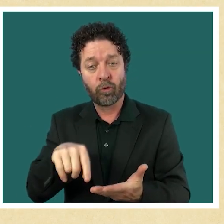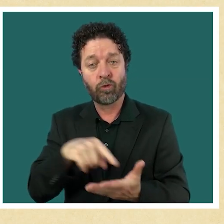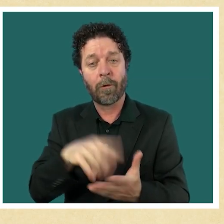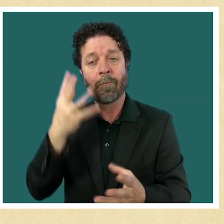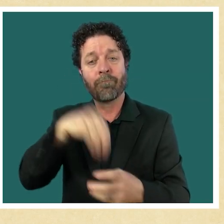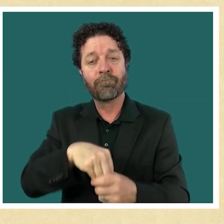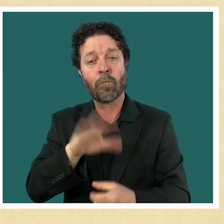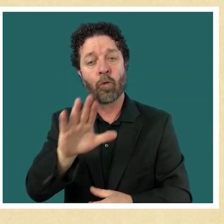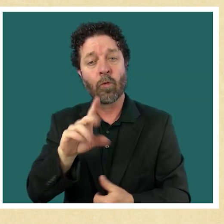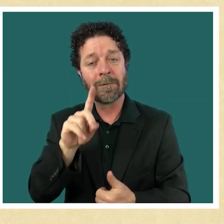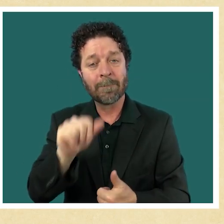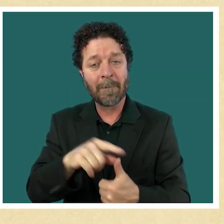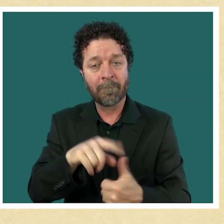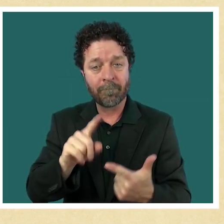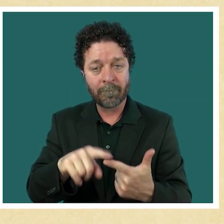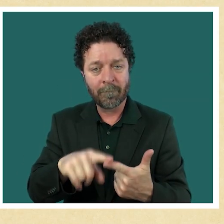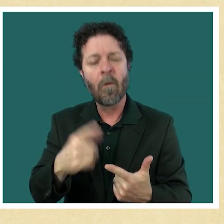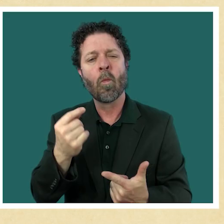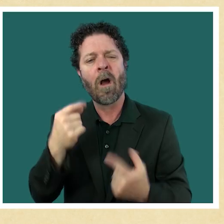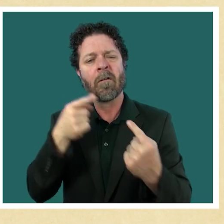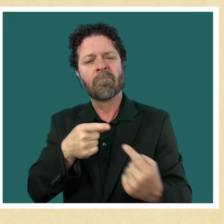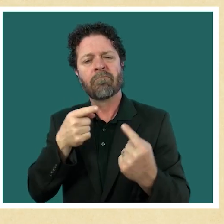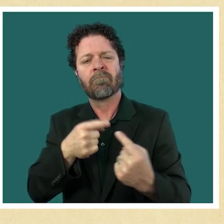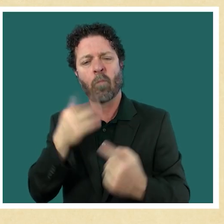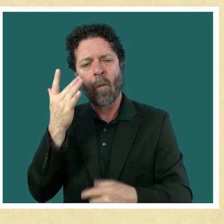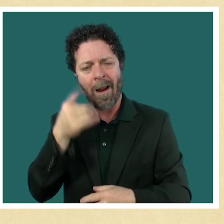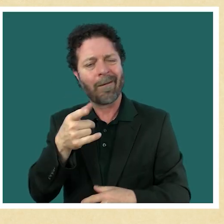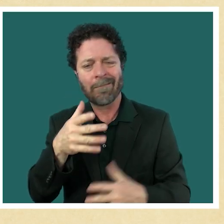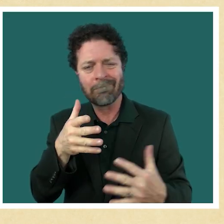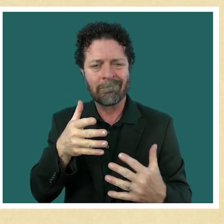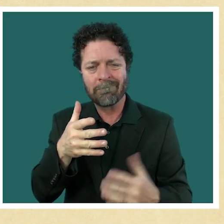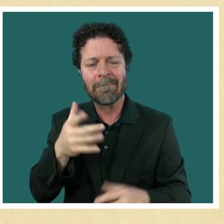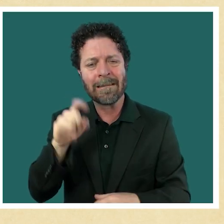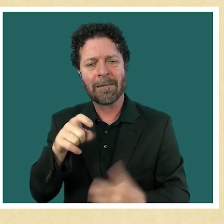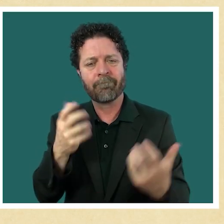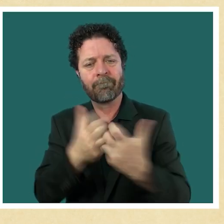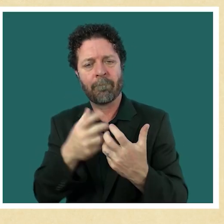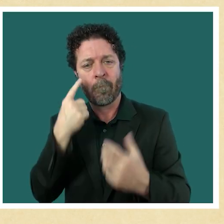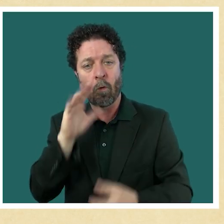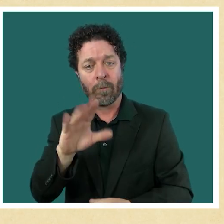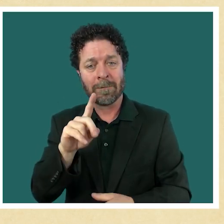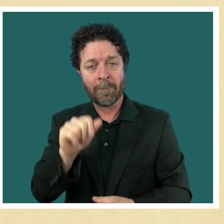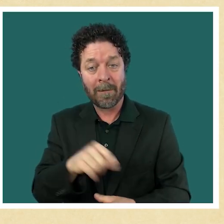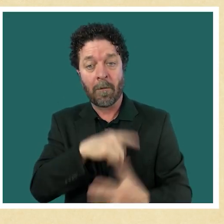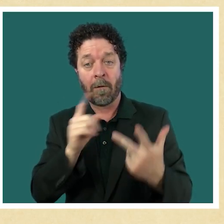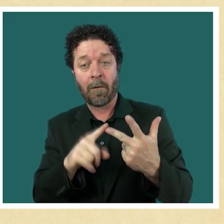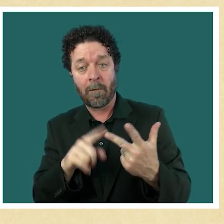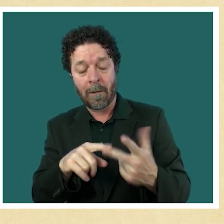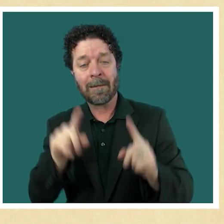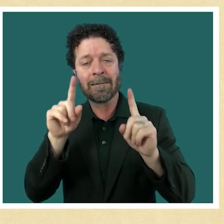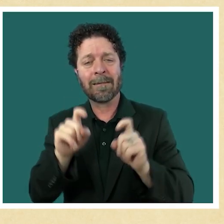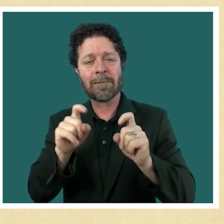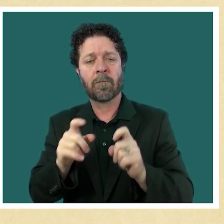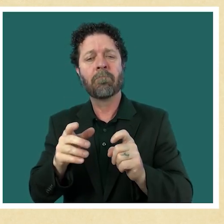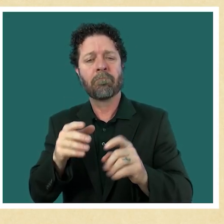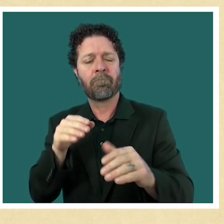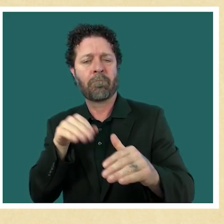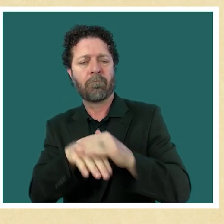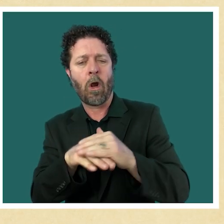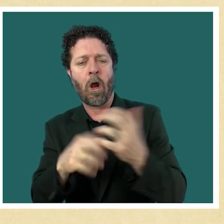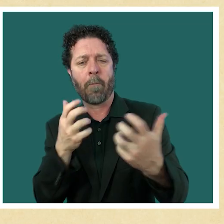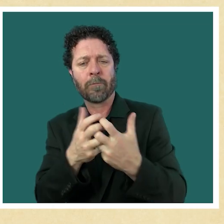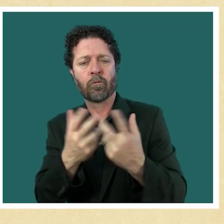The documentation should state your disability, the difficulties you experience because of your disability, and the testing